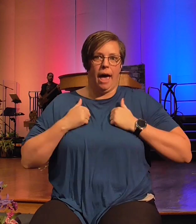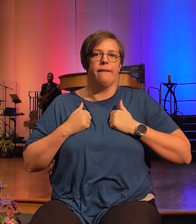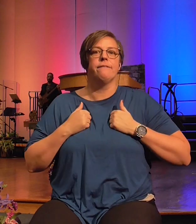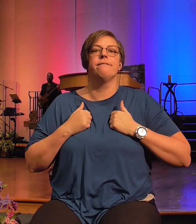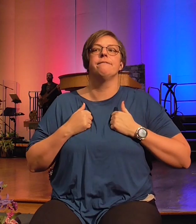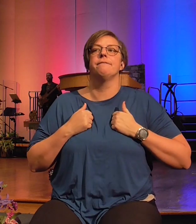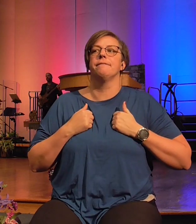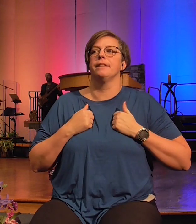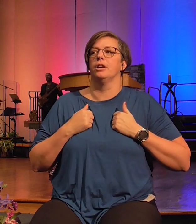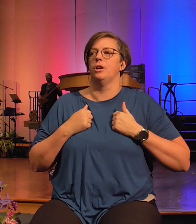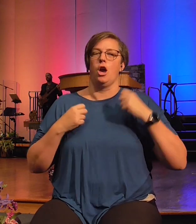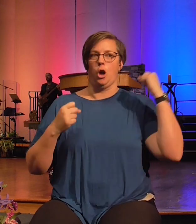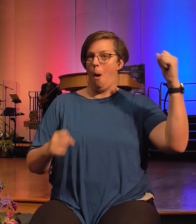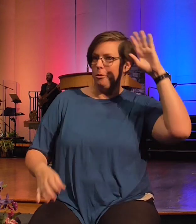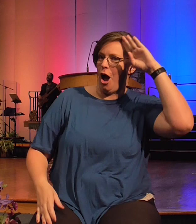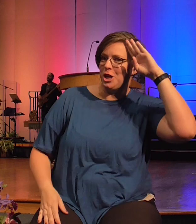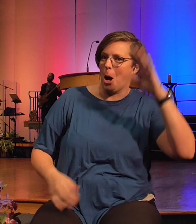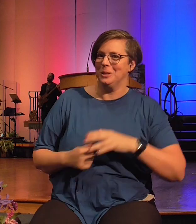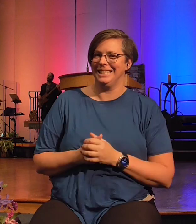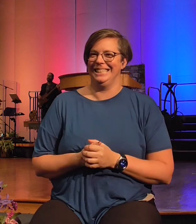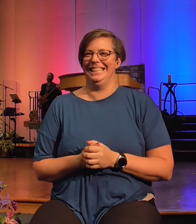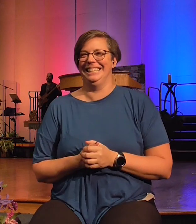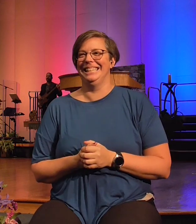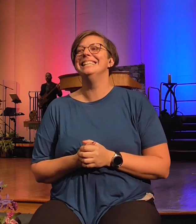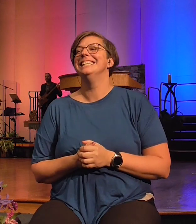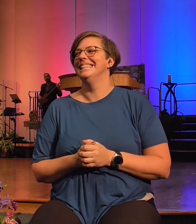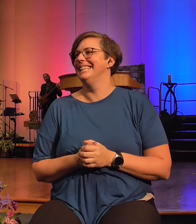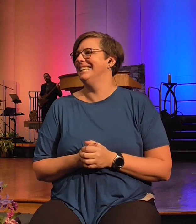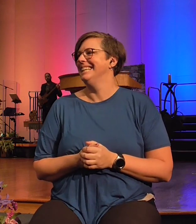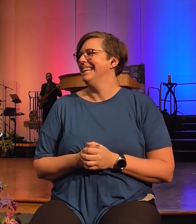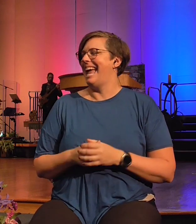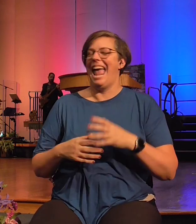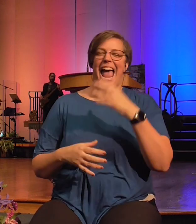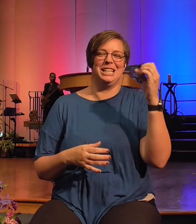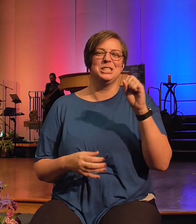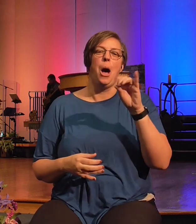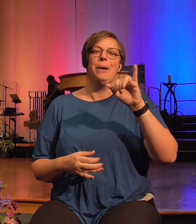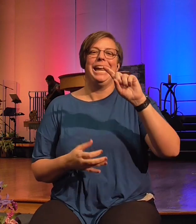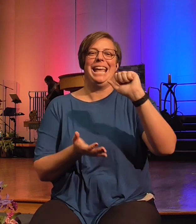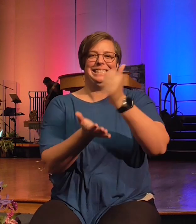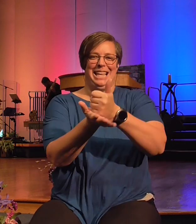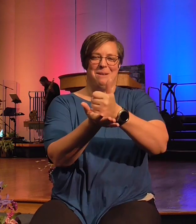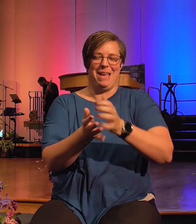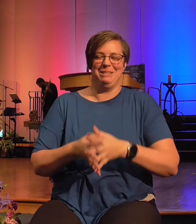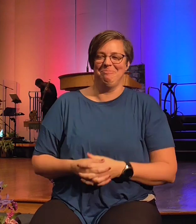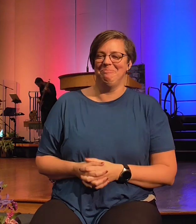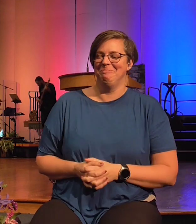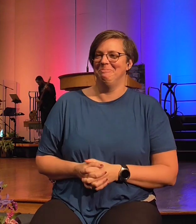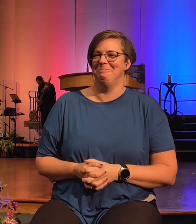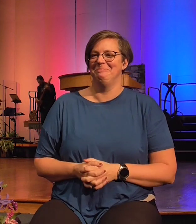Go Broncos. Go Broncos. And so it is.